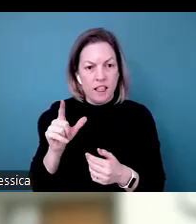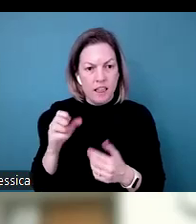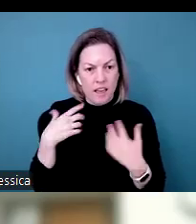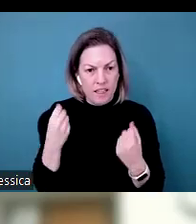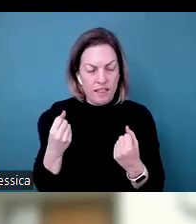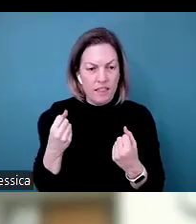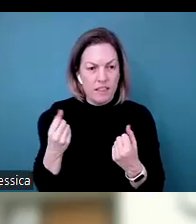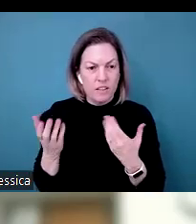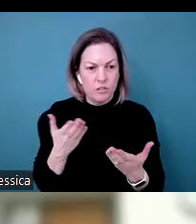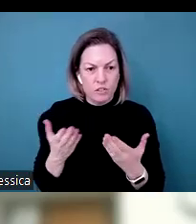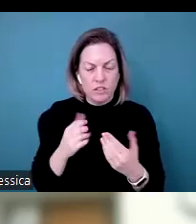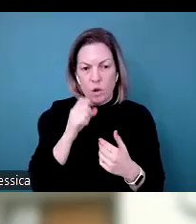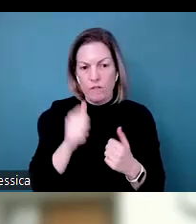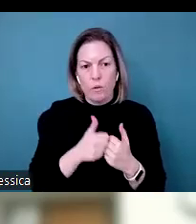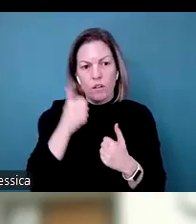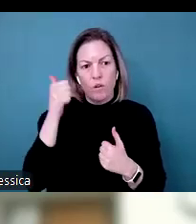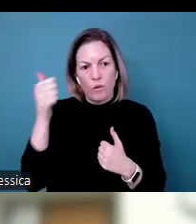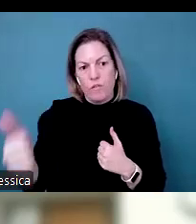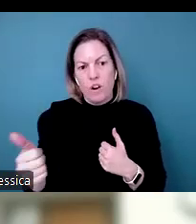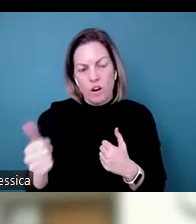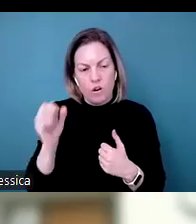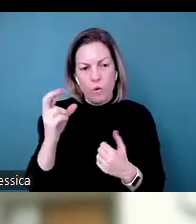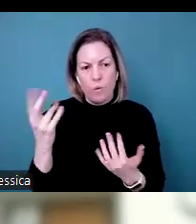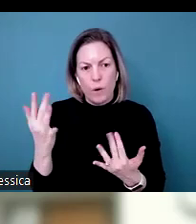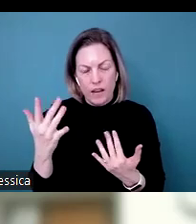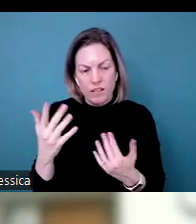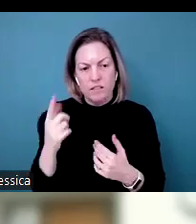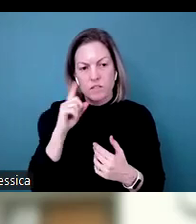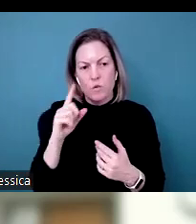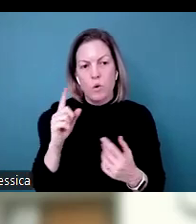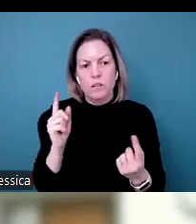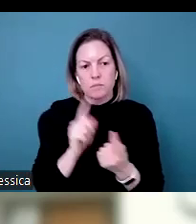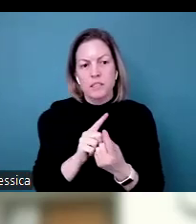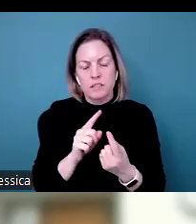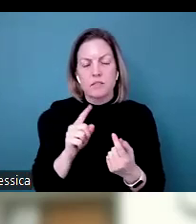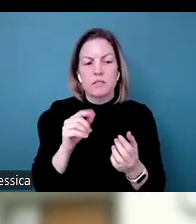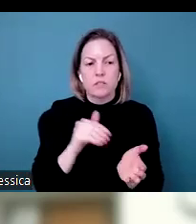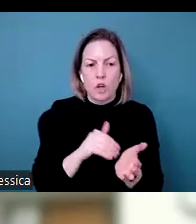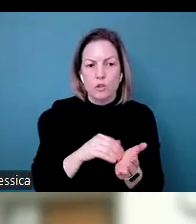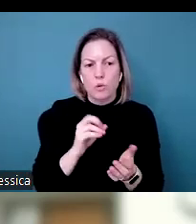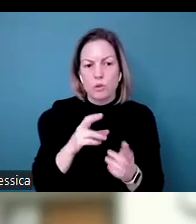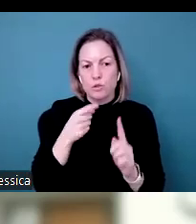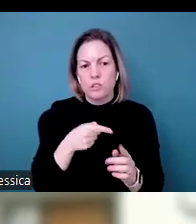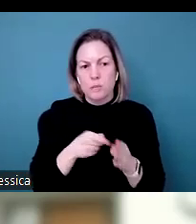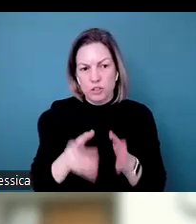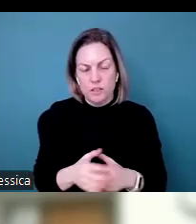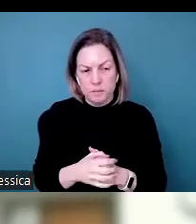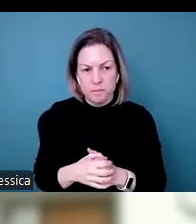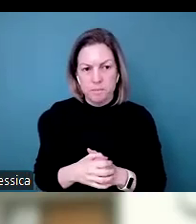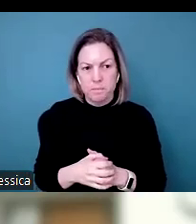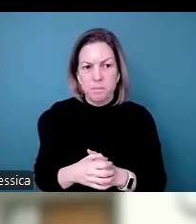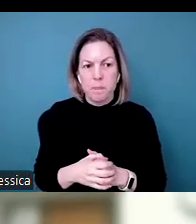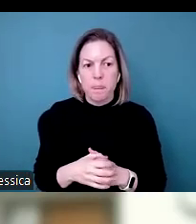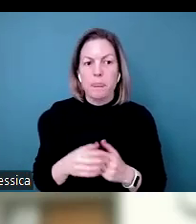travel long distances or experience prolonged wait times to see a provider or certain specialists. Included in the existing statute